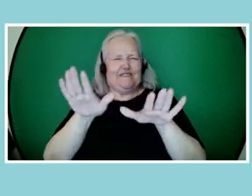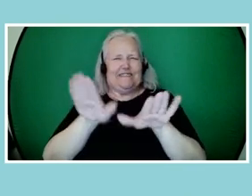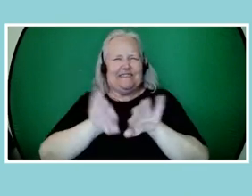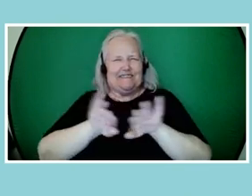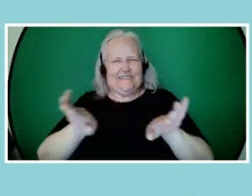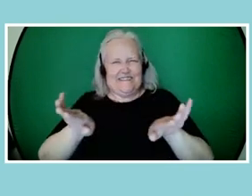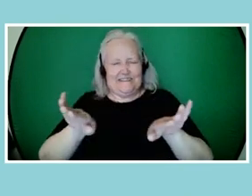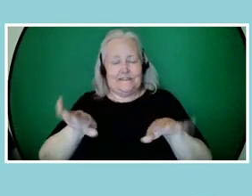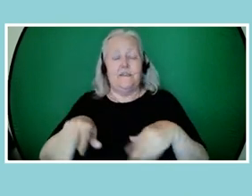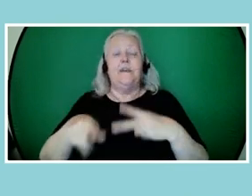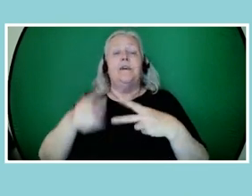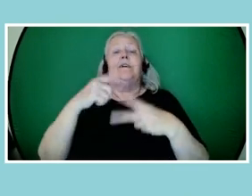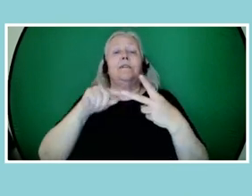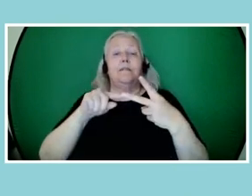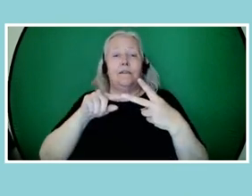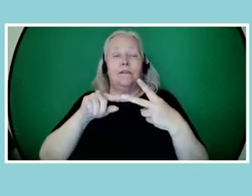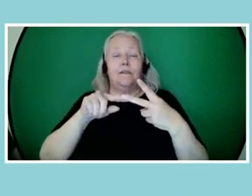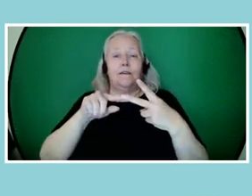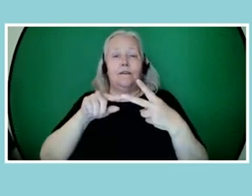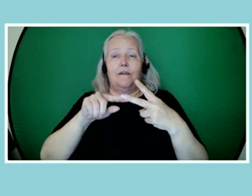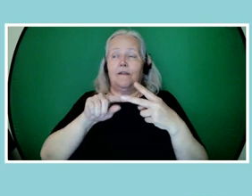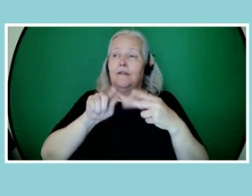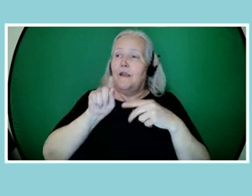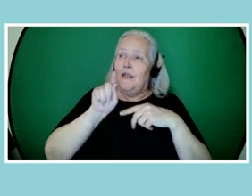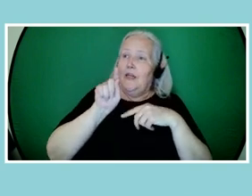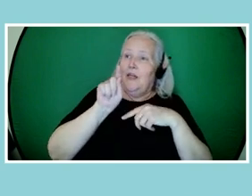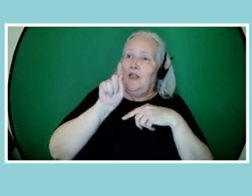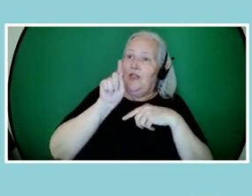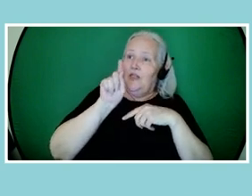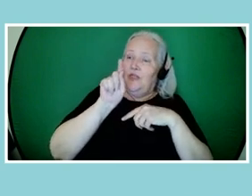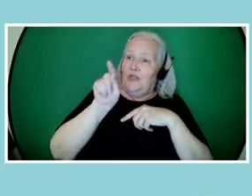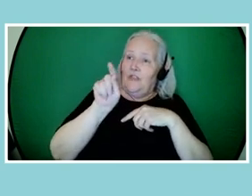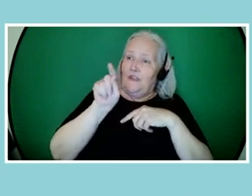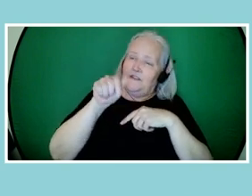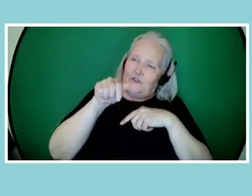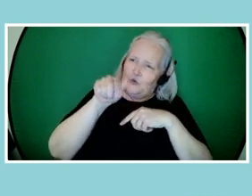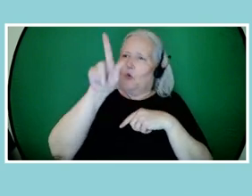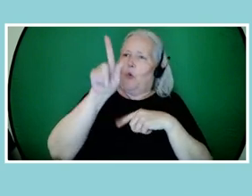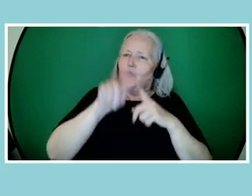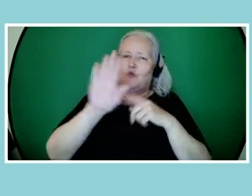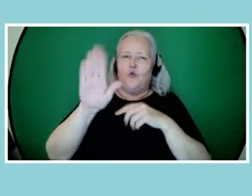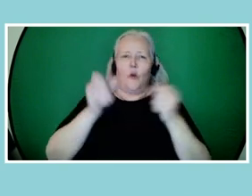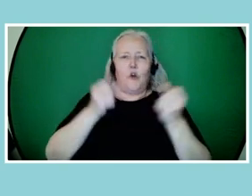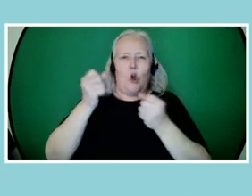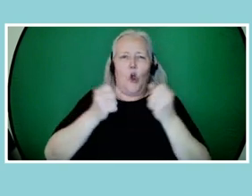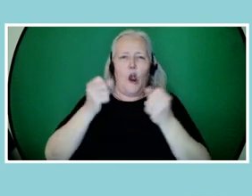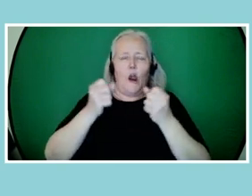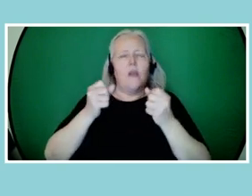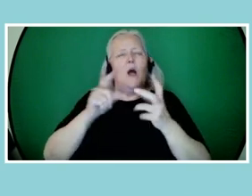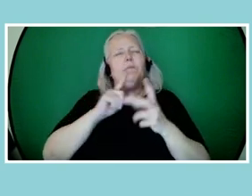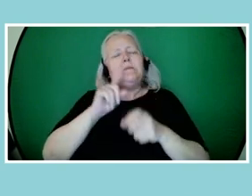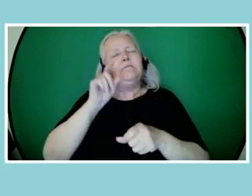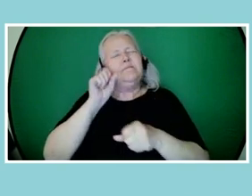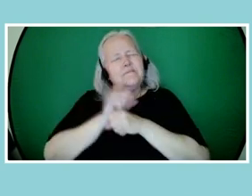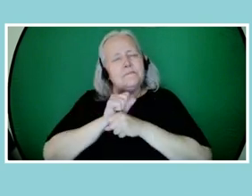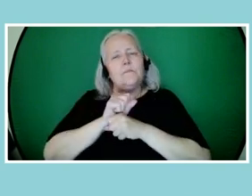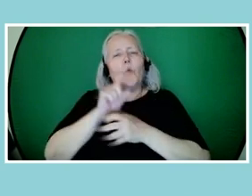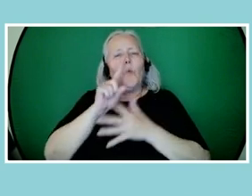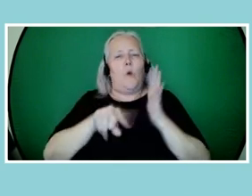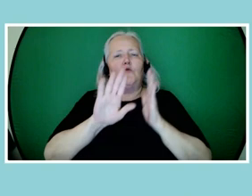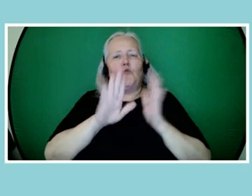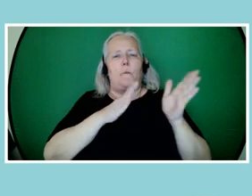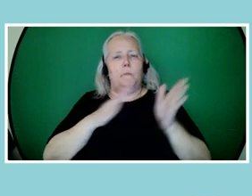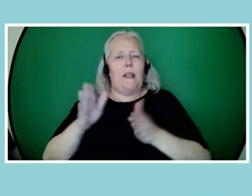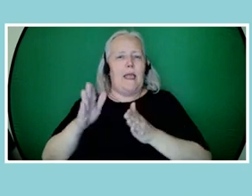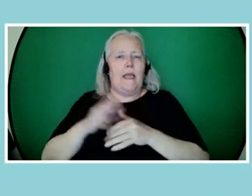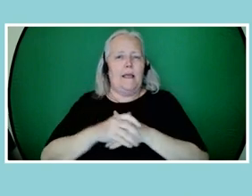to get that woman over there to go back to her car, right? Have a concrete goal. Because otherwise, if you